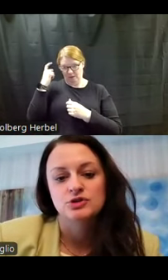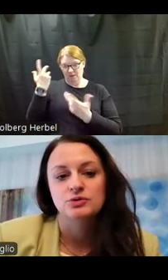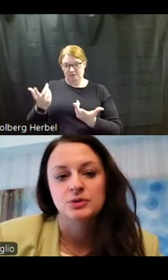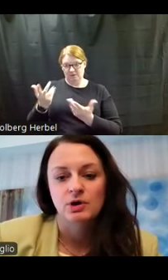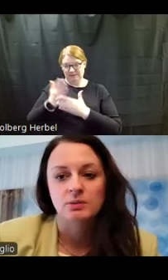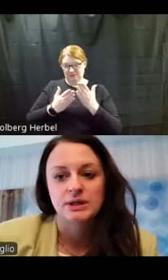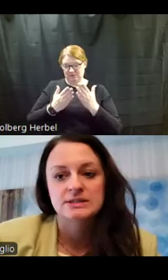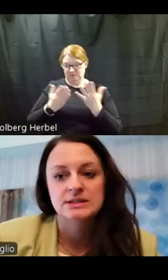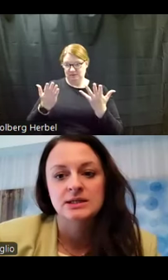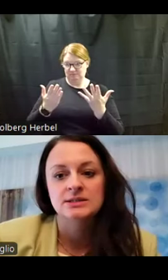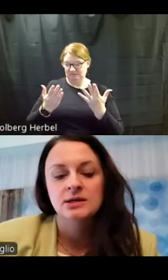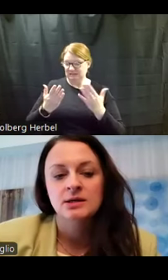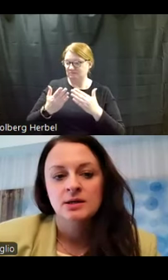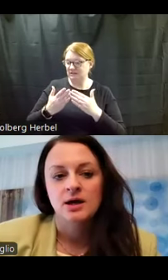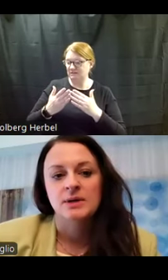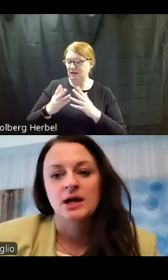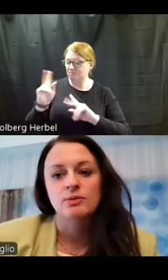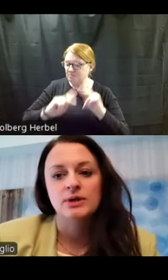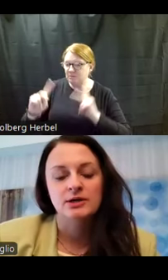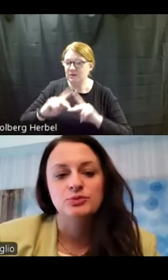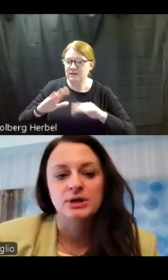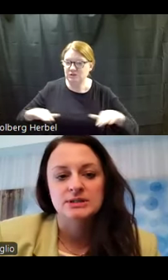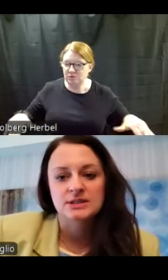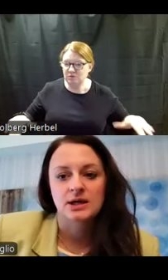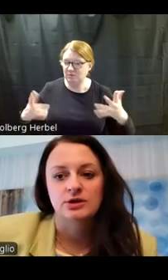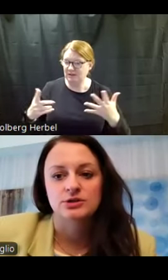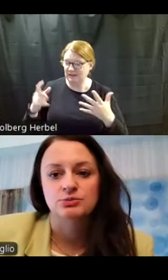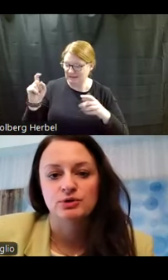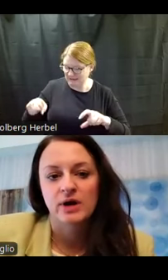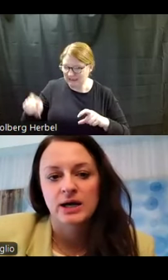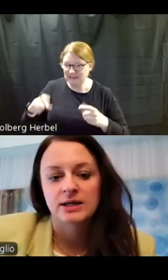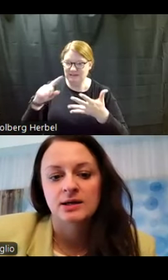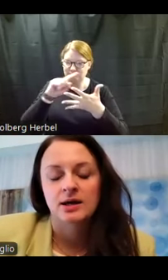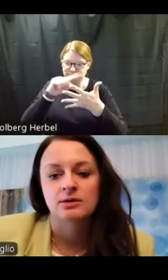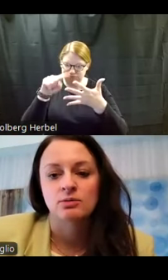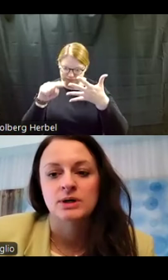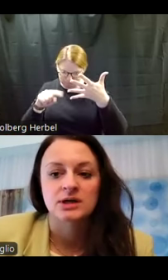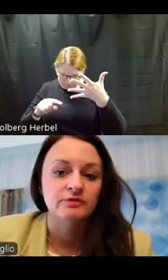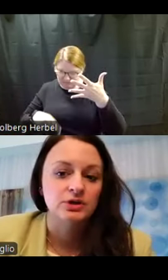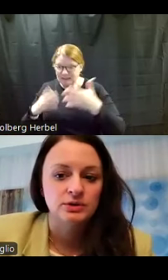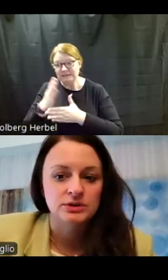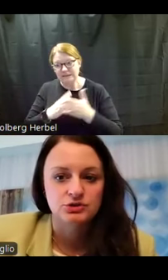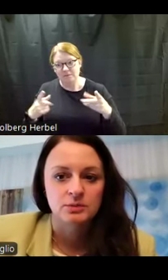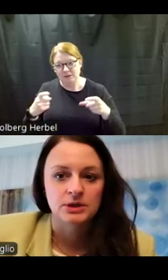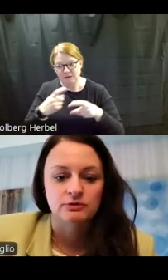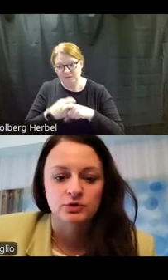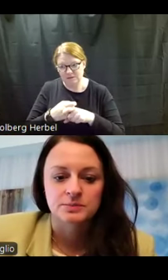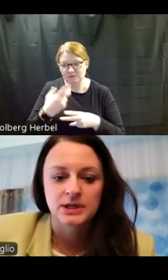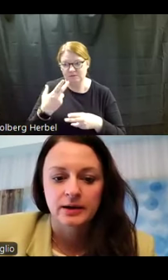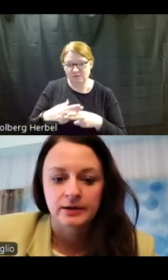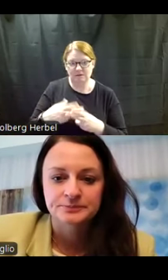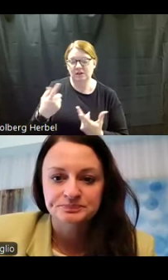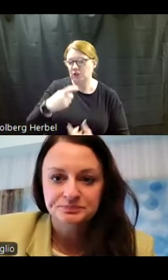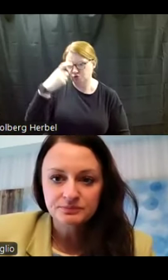have children with complex needs, and how we can kind of bring this together to provide what is often known as